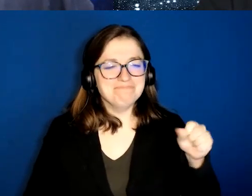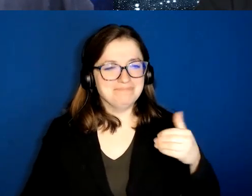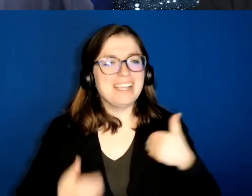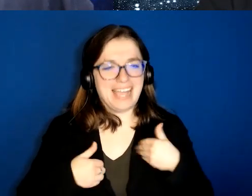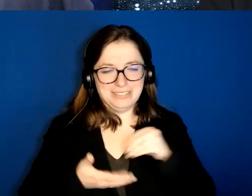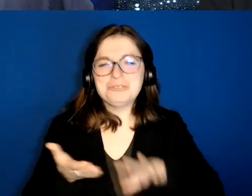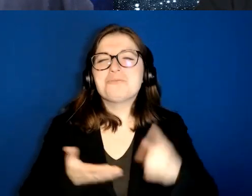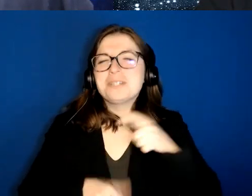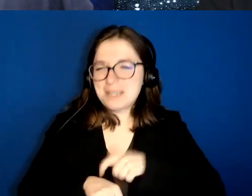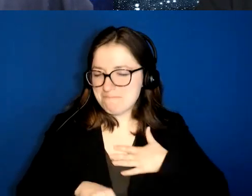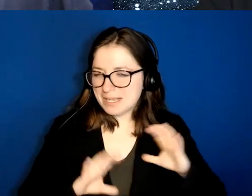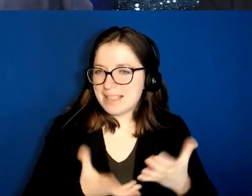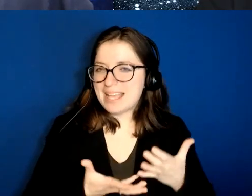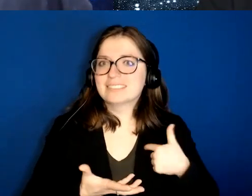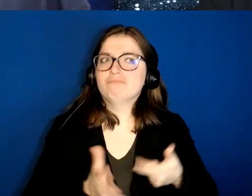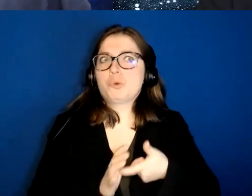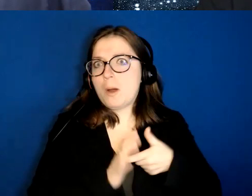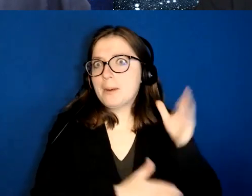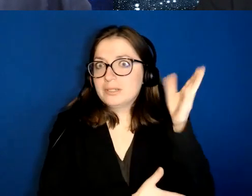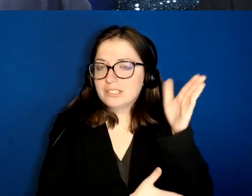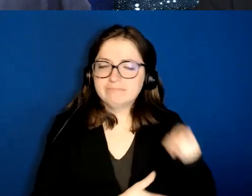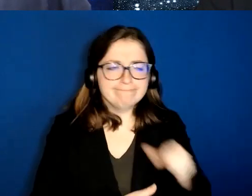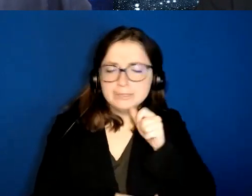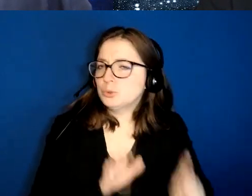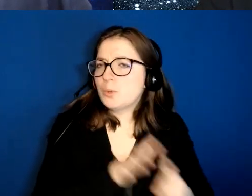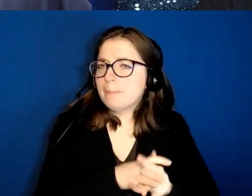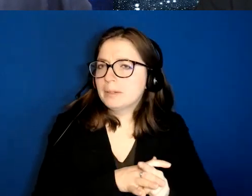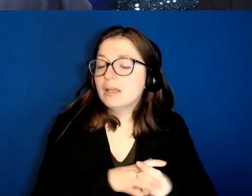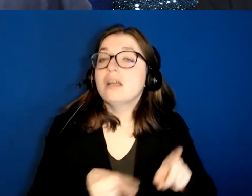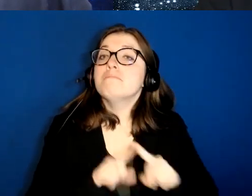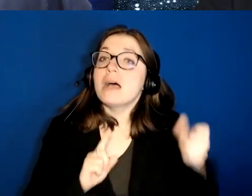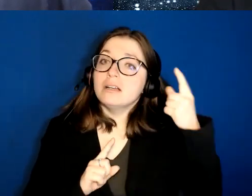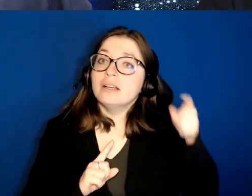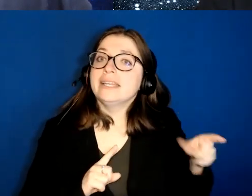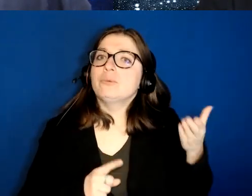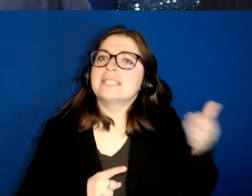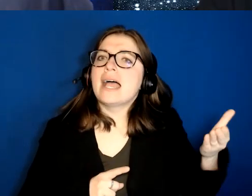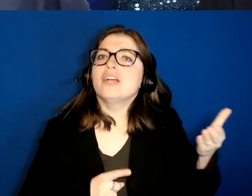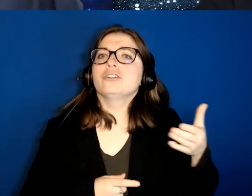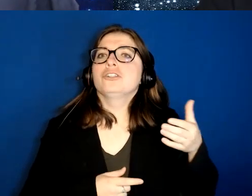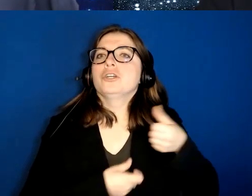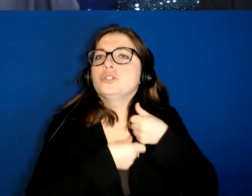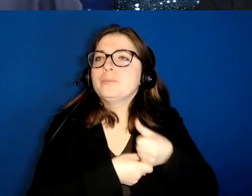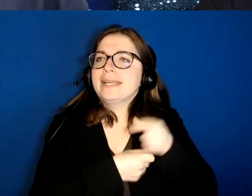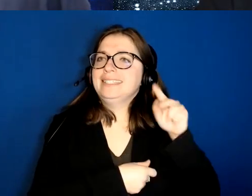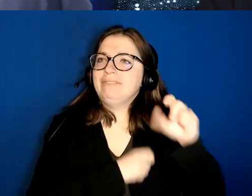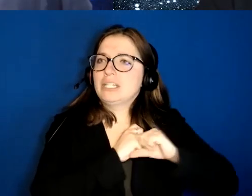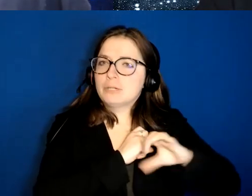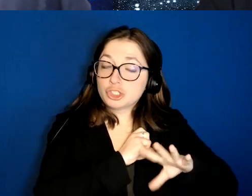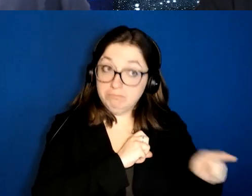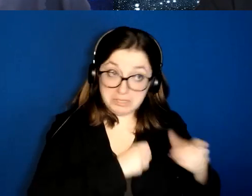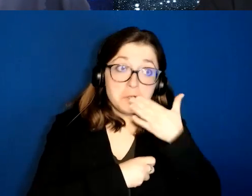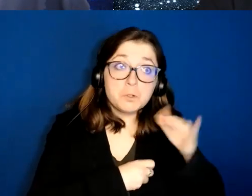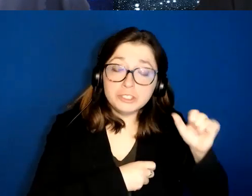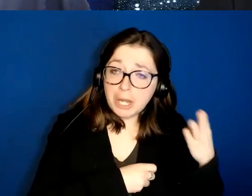I required presentations, and he didn't show up for his presentation, but he got hired to make a TV commercial. And he did a good job. And he said,